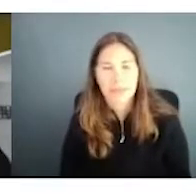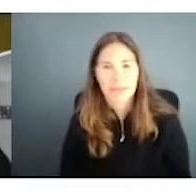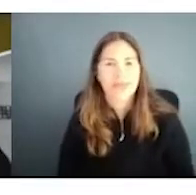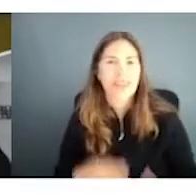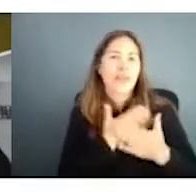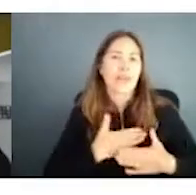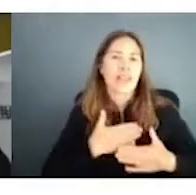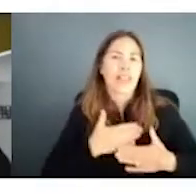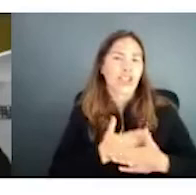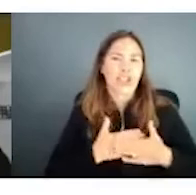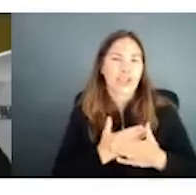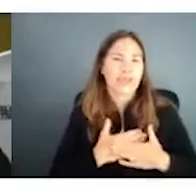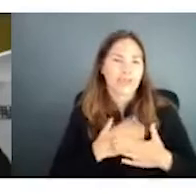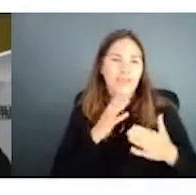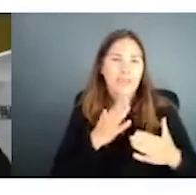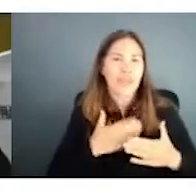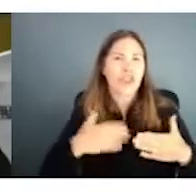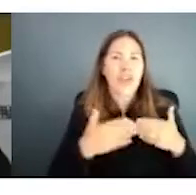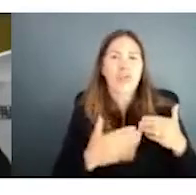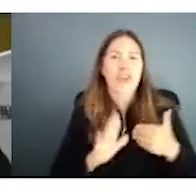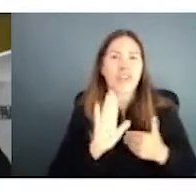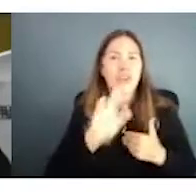Pleasure. Enjoy the rest of your summer.